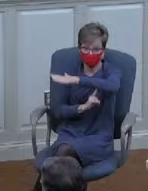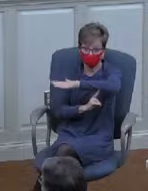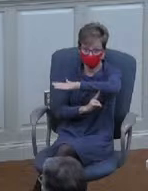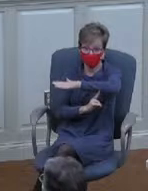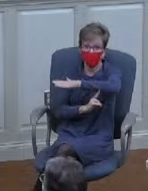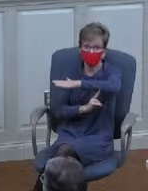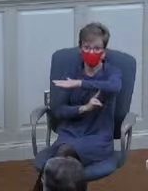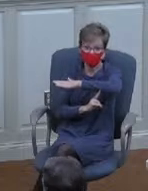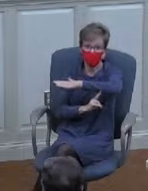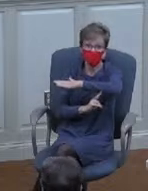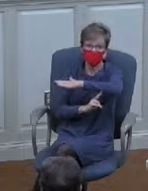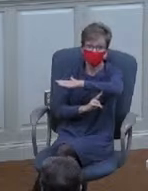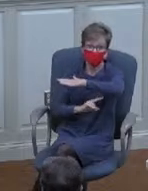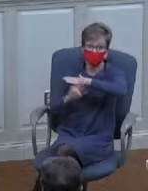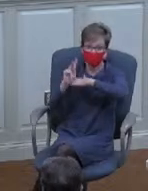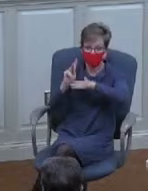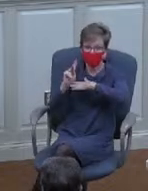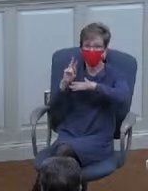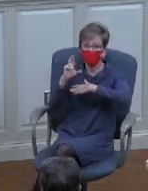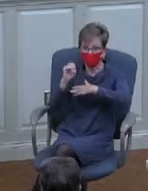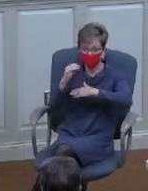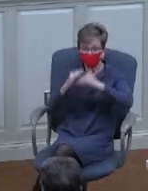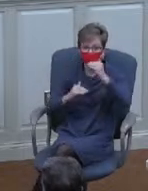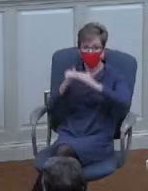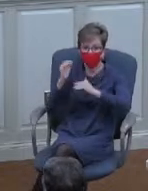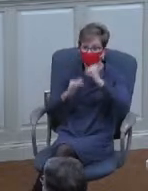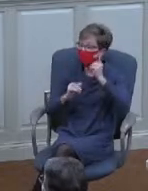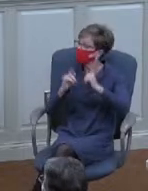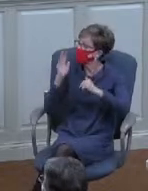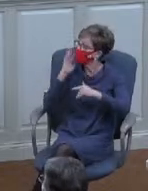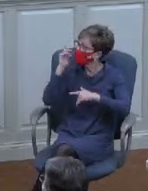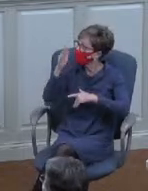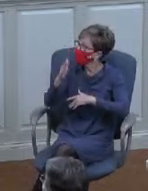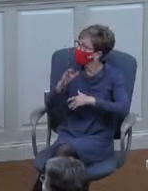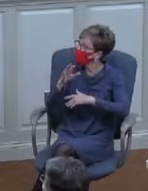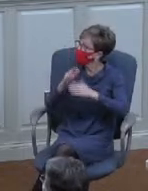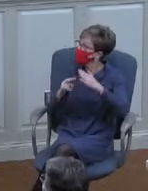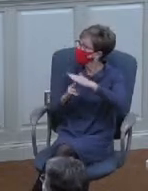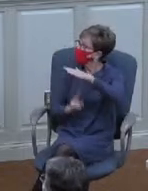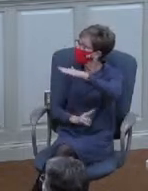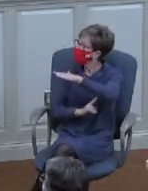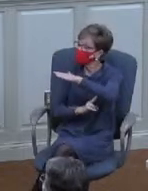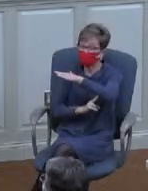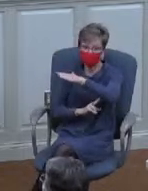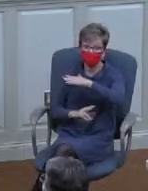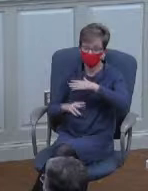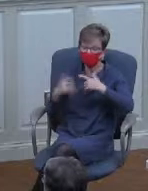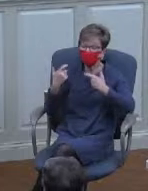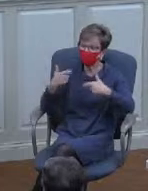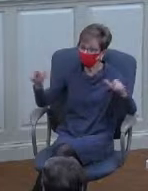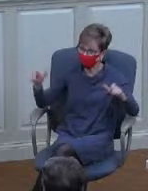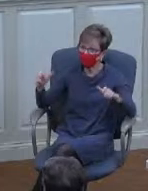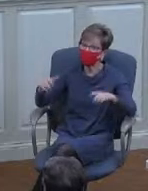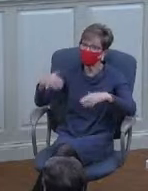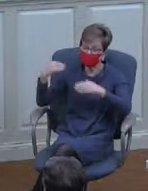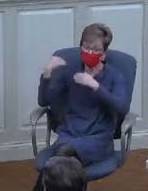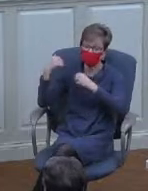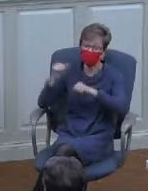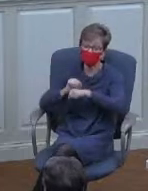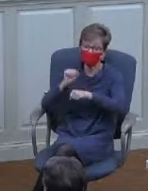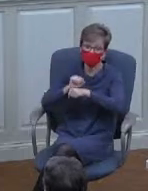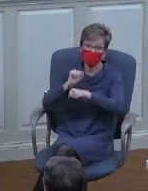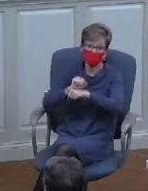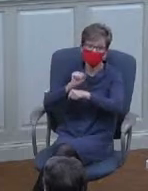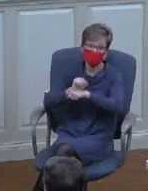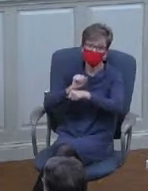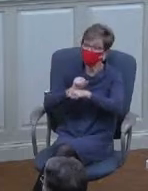rebuild that the KYTC is going to be doing in the near future, which is a pretty good undertaking. This is the only